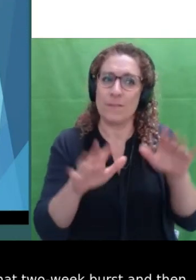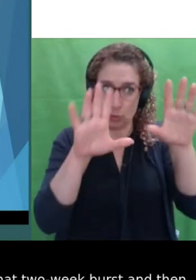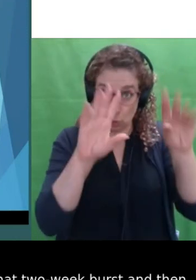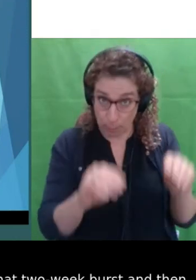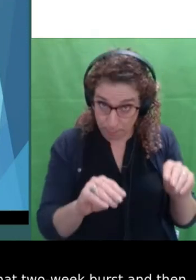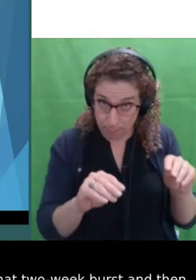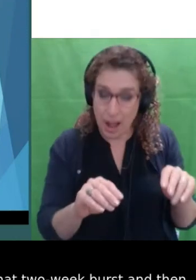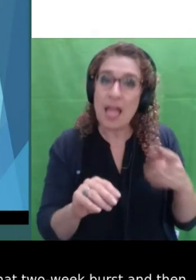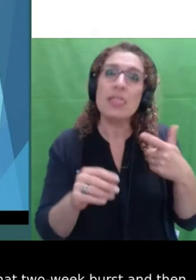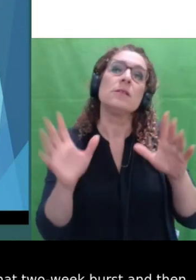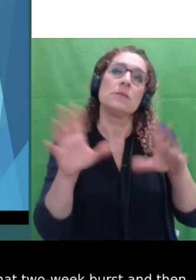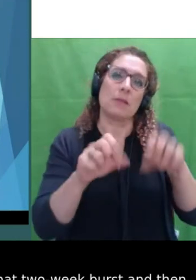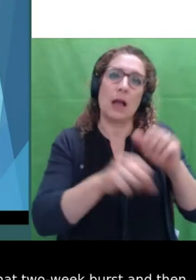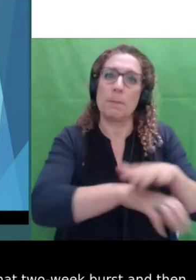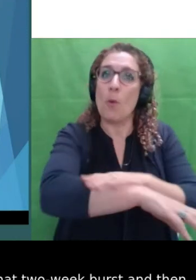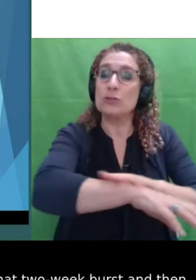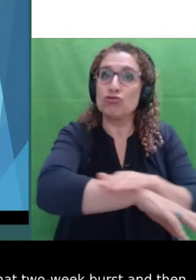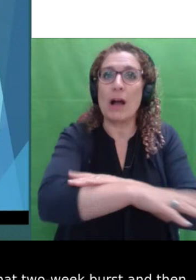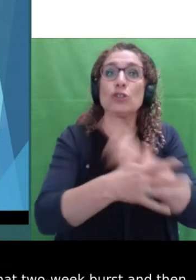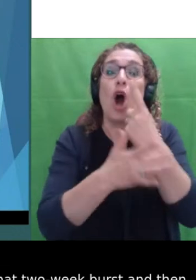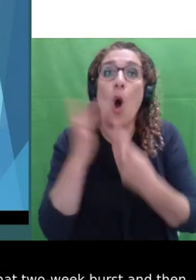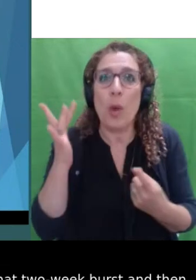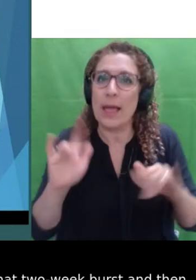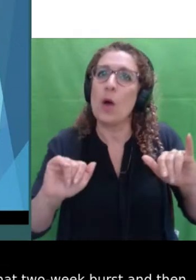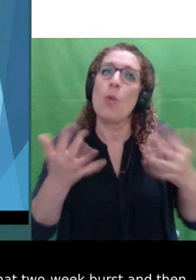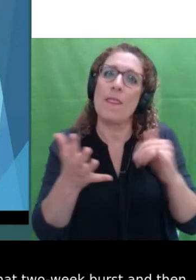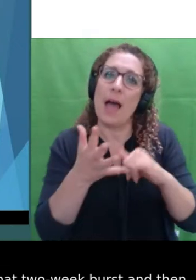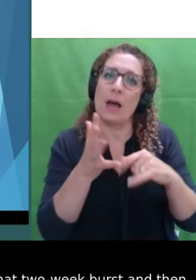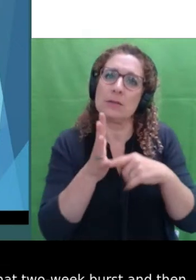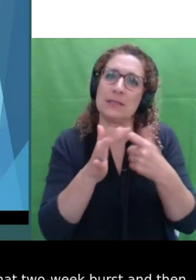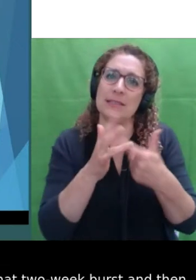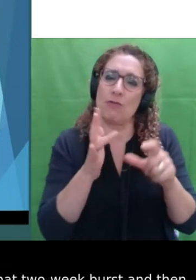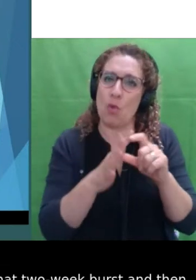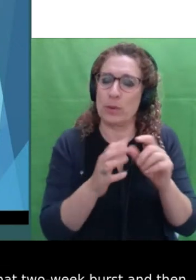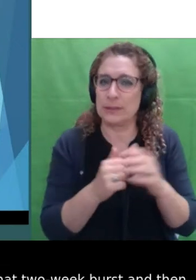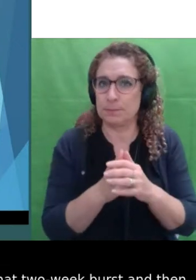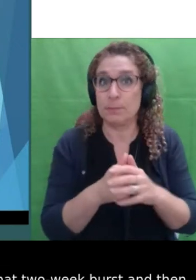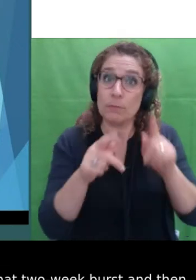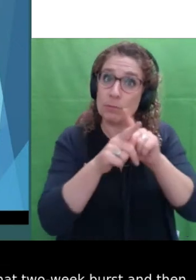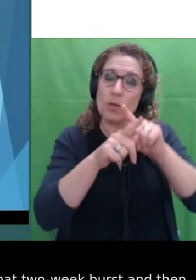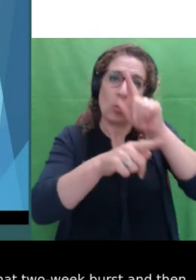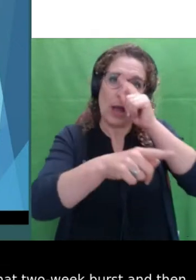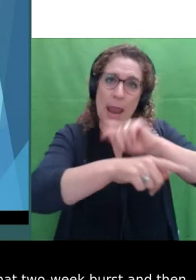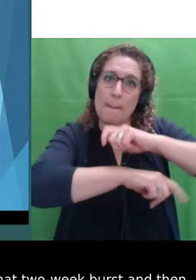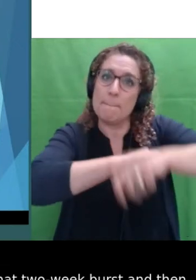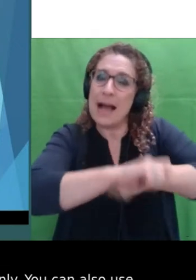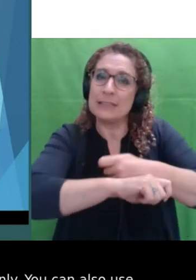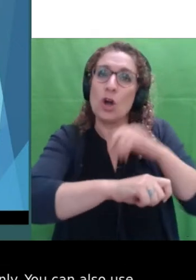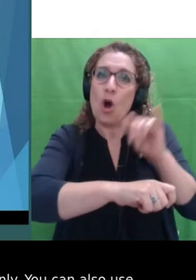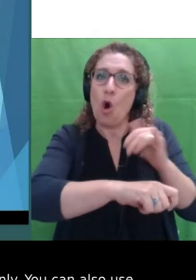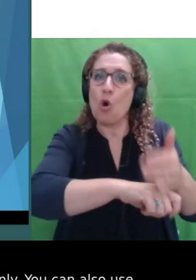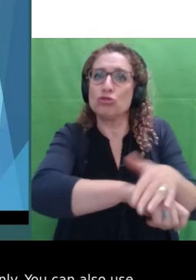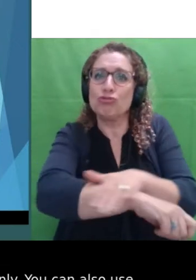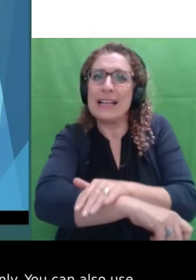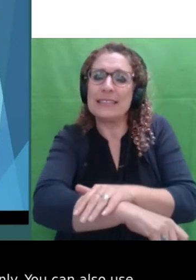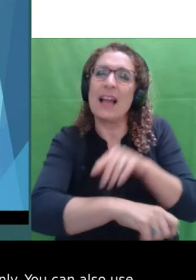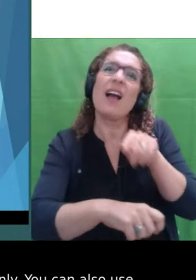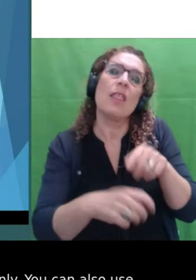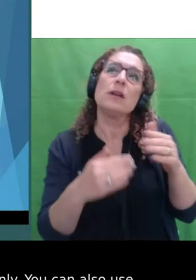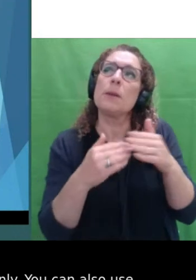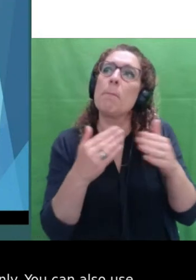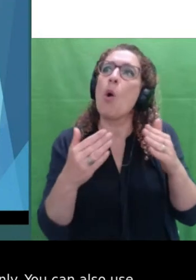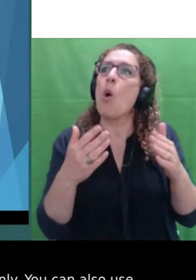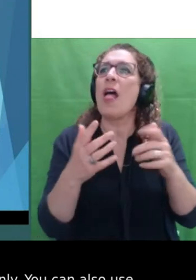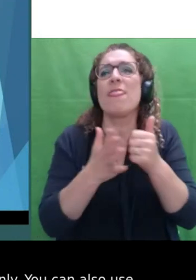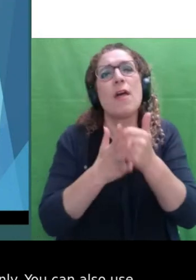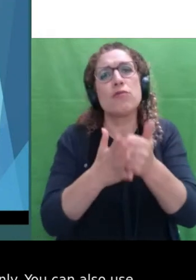moisturize only you can also use bandages for occlusion and in terms of dressings that's more therapeutic clothing to help